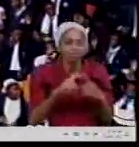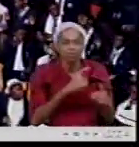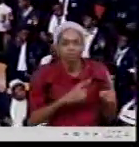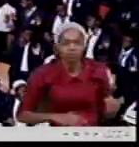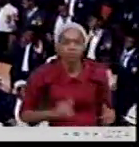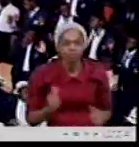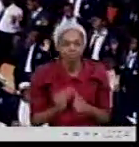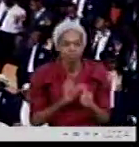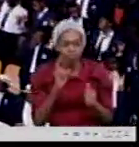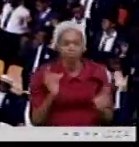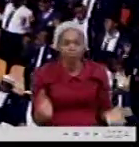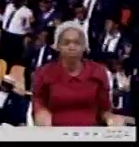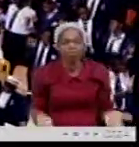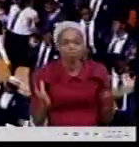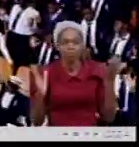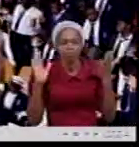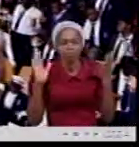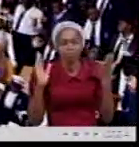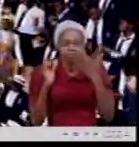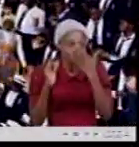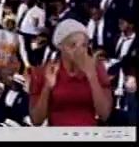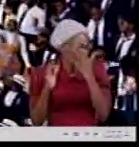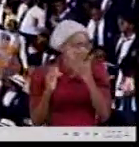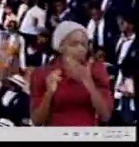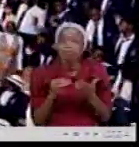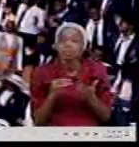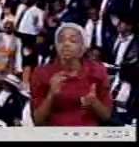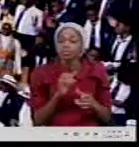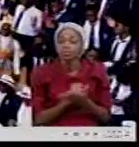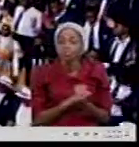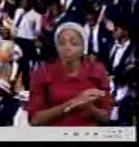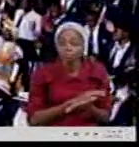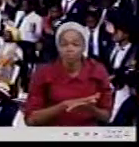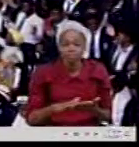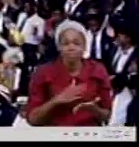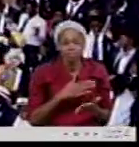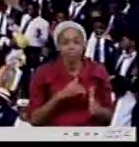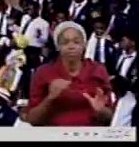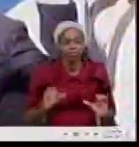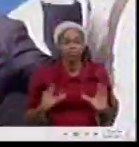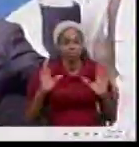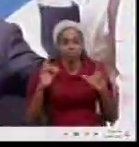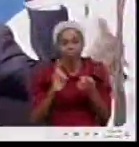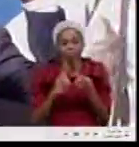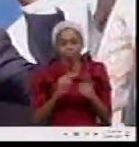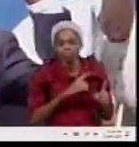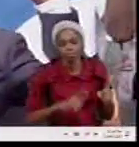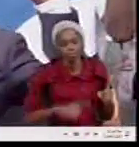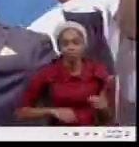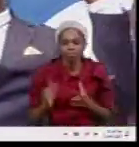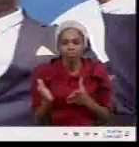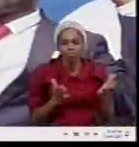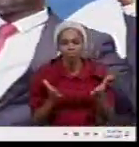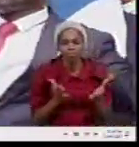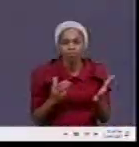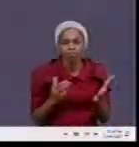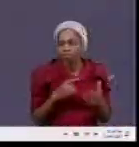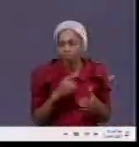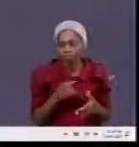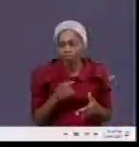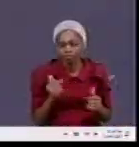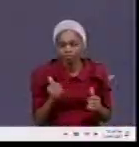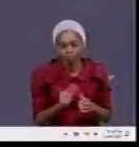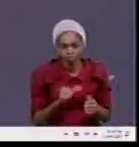my life, I will serve the Lord. Where are you? You want to serve the Lord. You will serve the Lord. Father, in the name of Jesus, we are